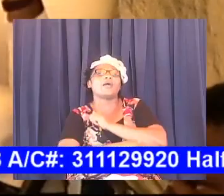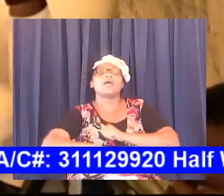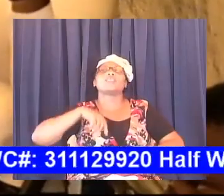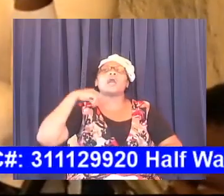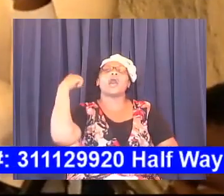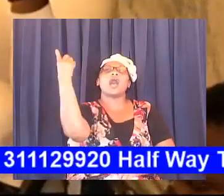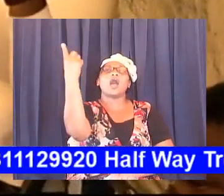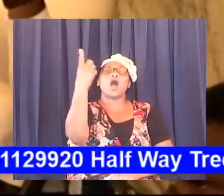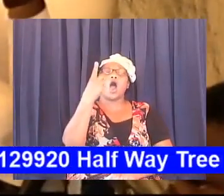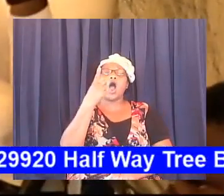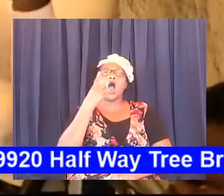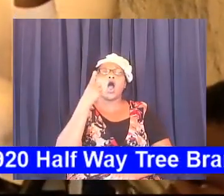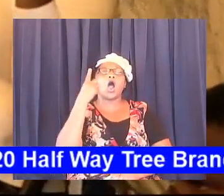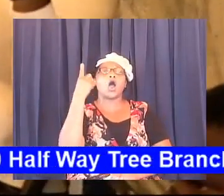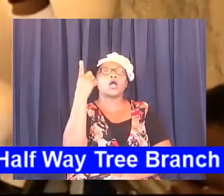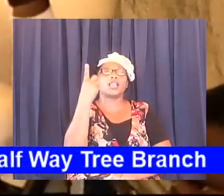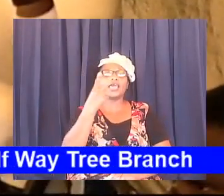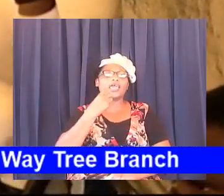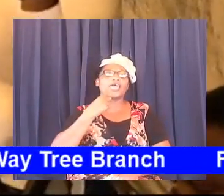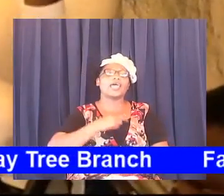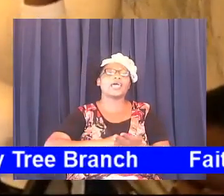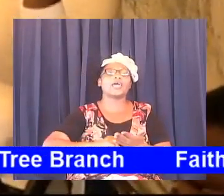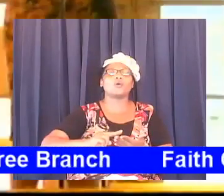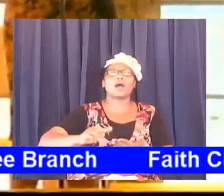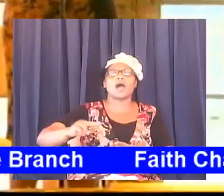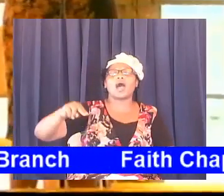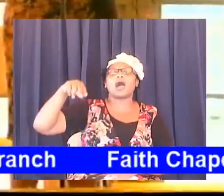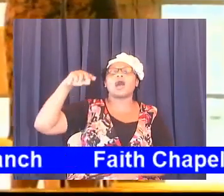Abraham, the Holy One.